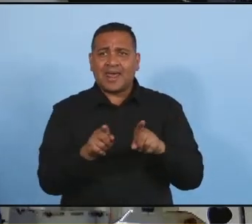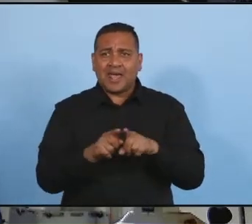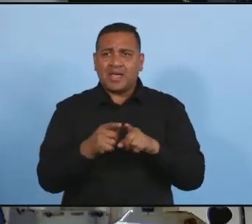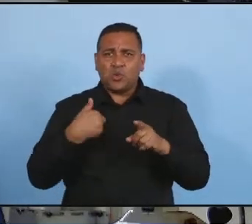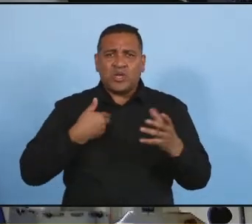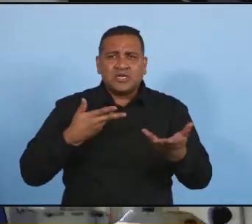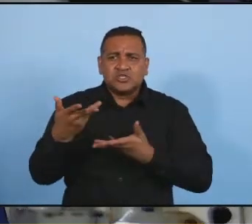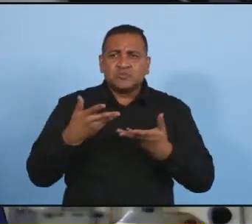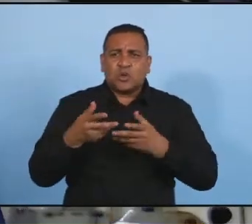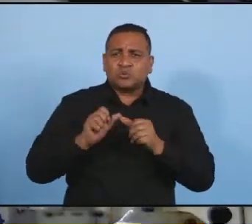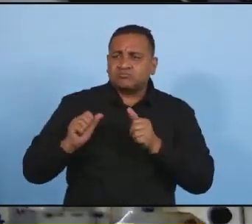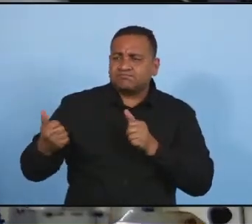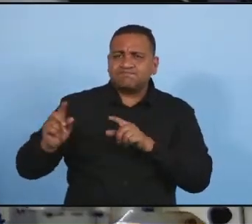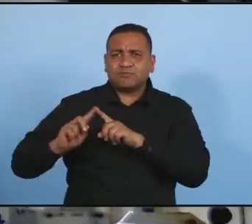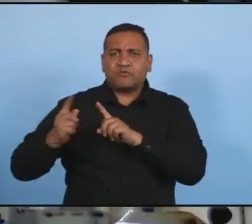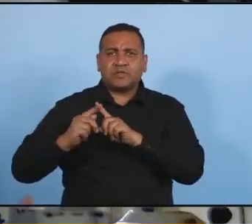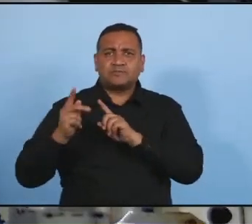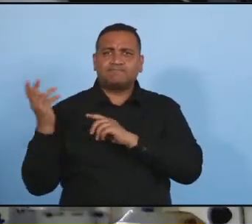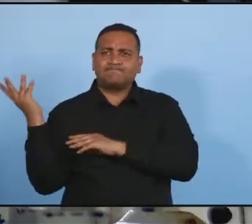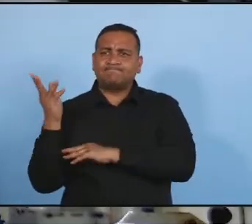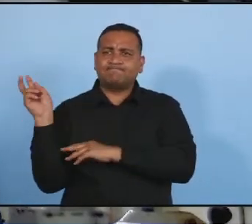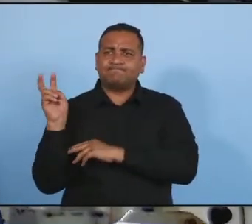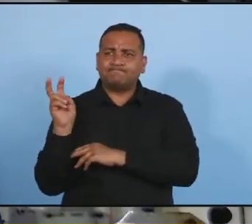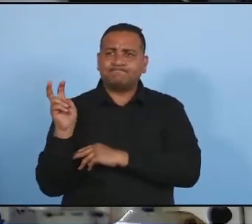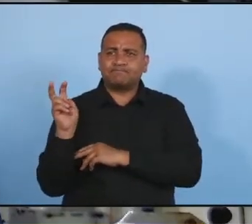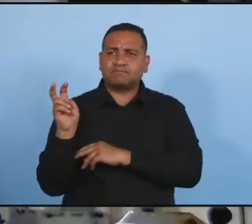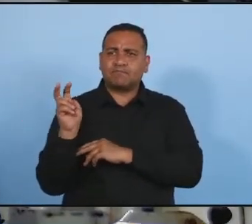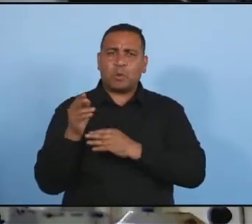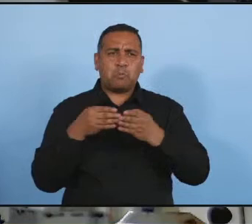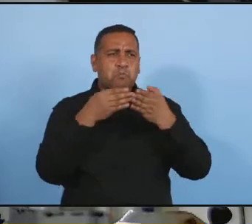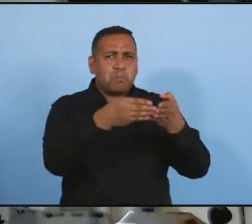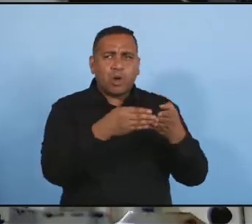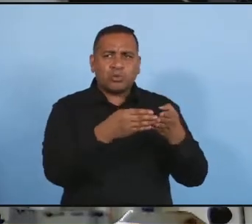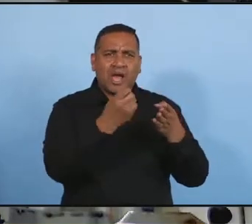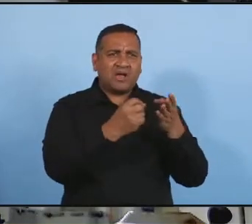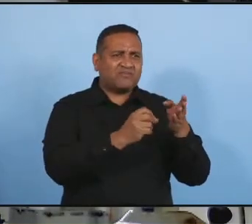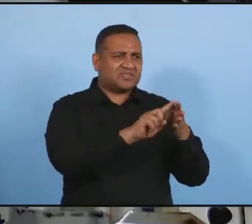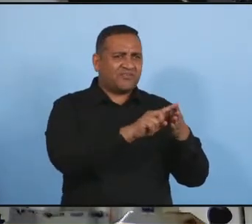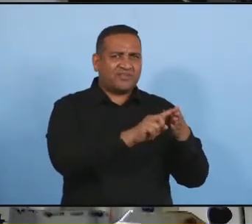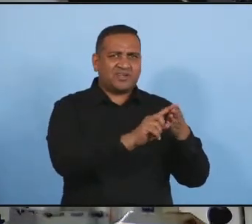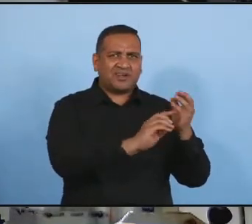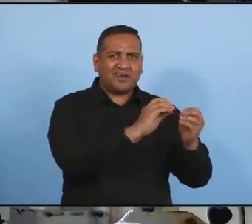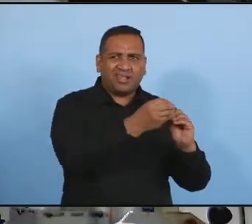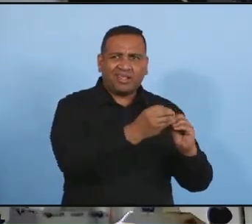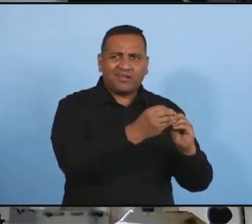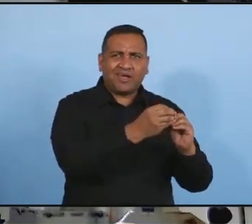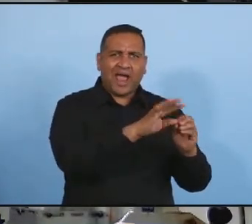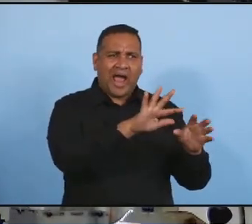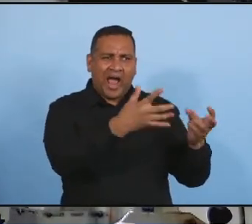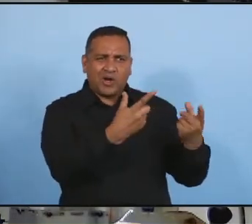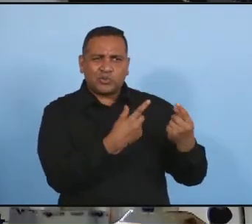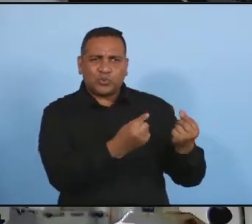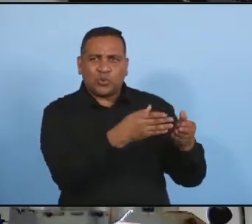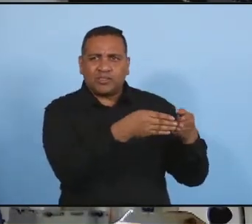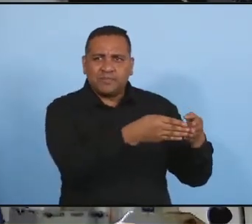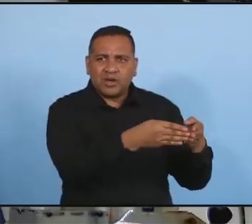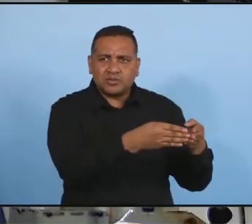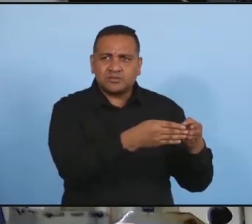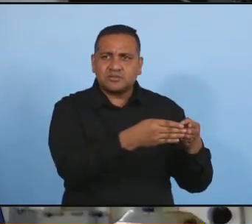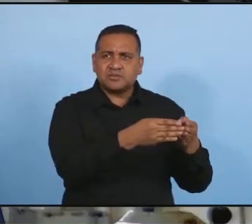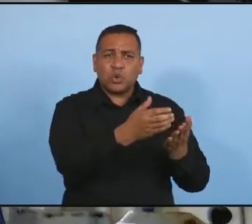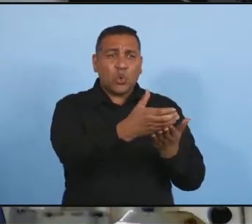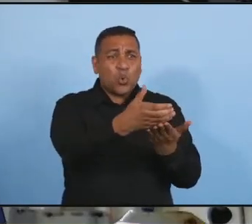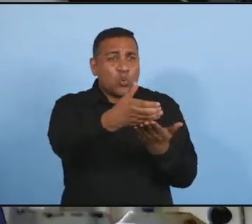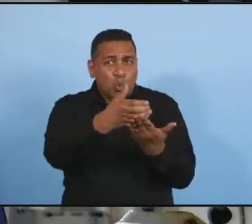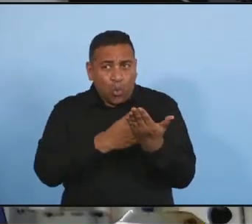well, that you could get on a boat and basically use their skills and go international. And this is what I'm finding now at the moment as well with these courses, that you can